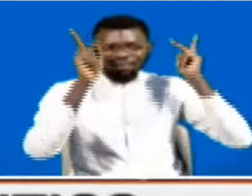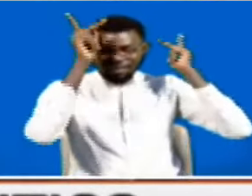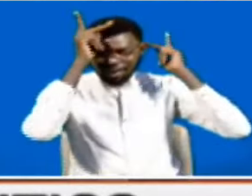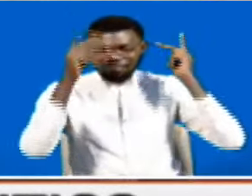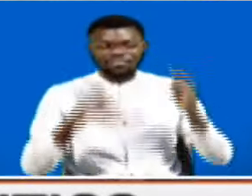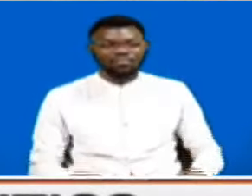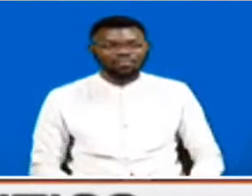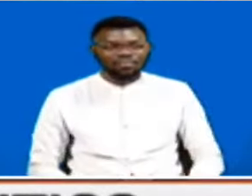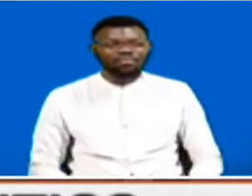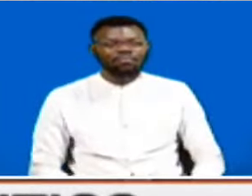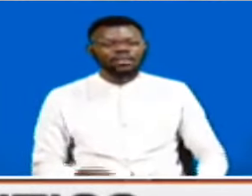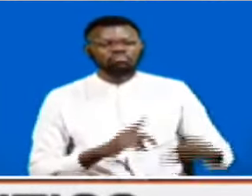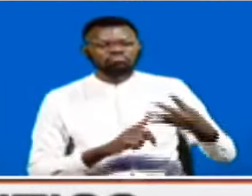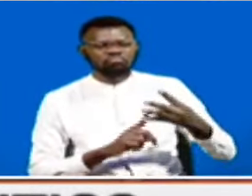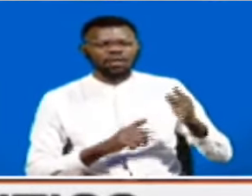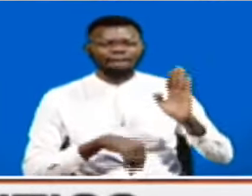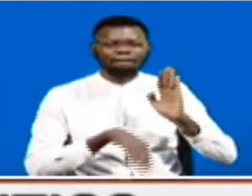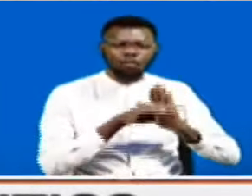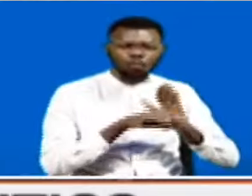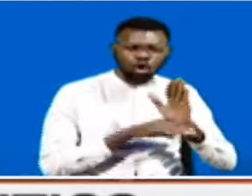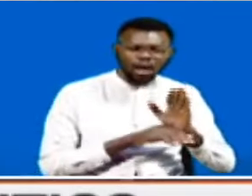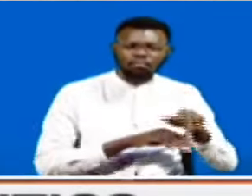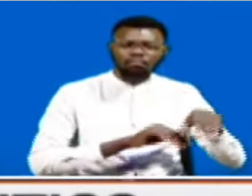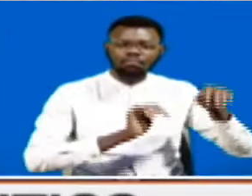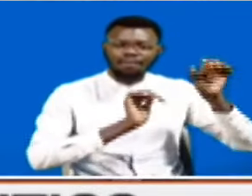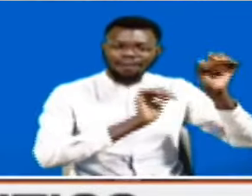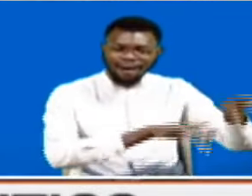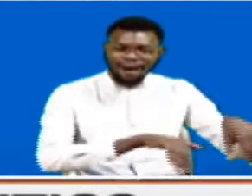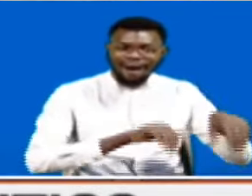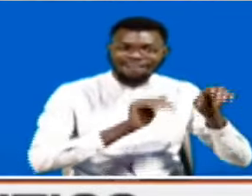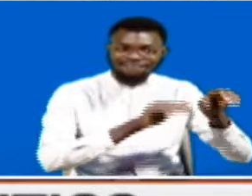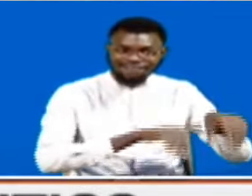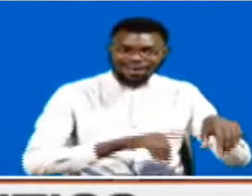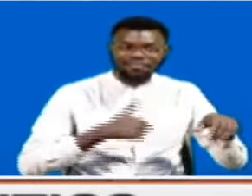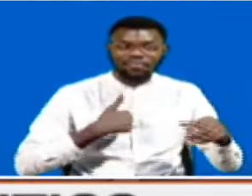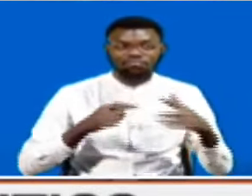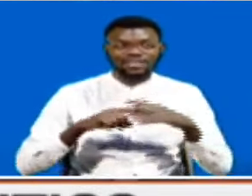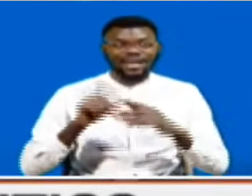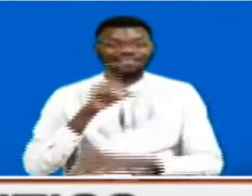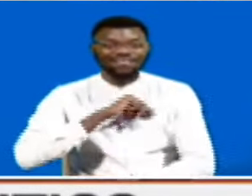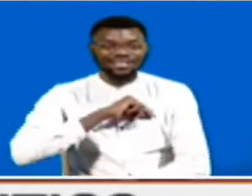started programs in agriculture that actually